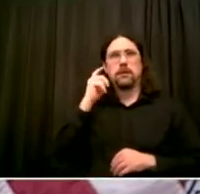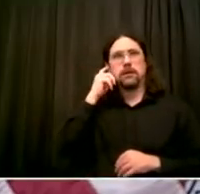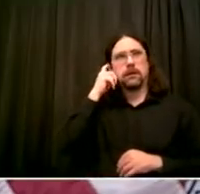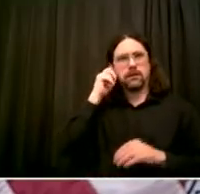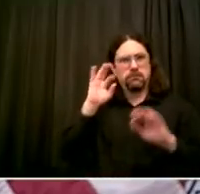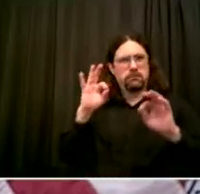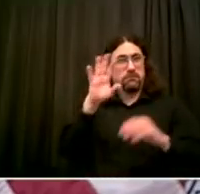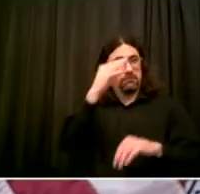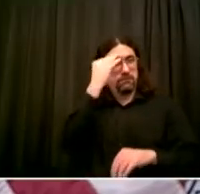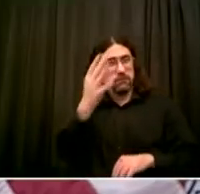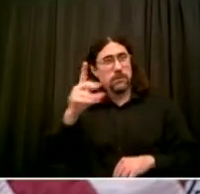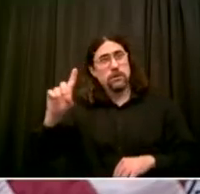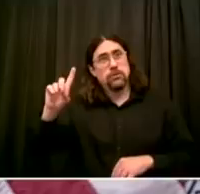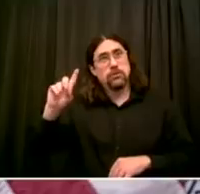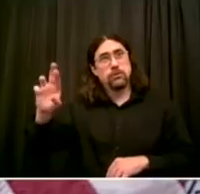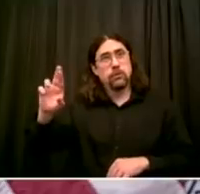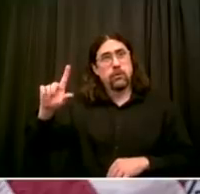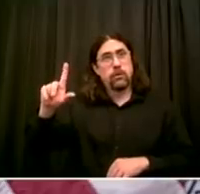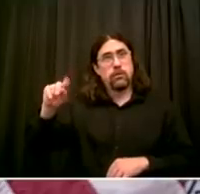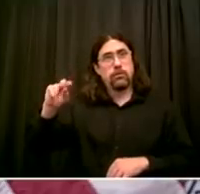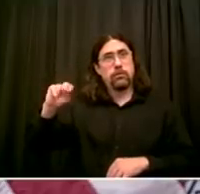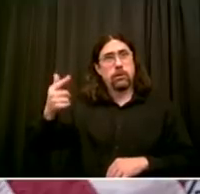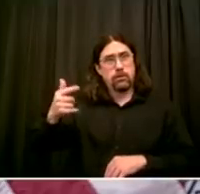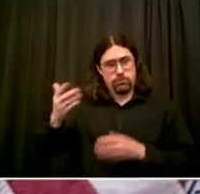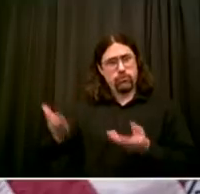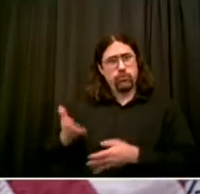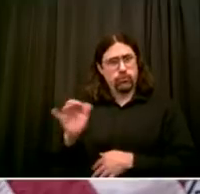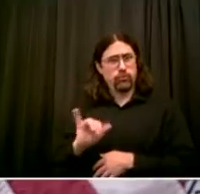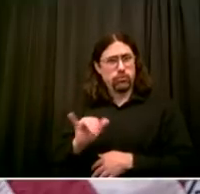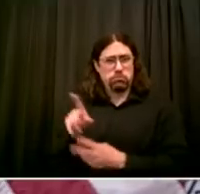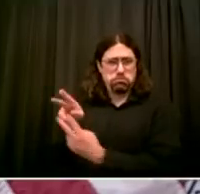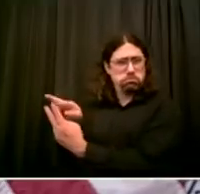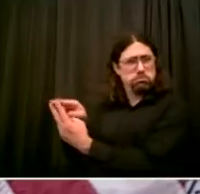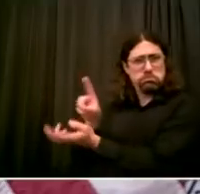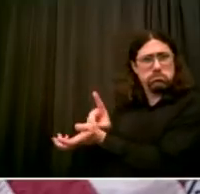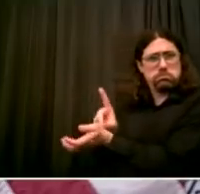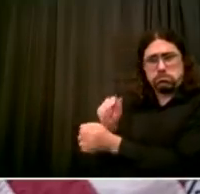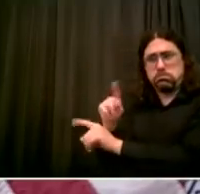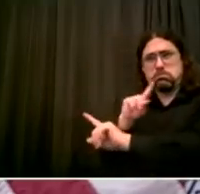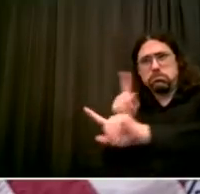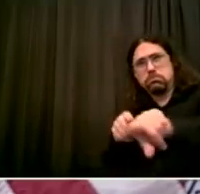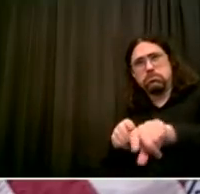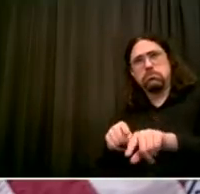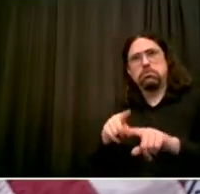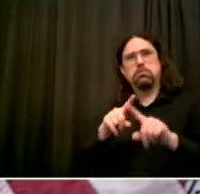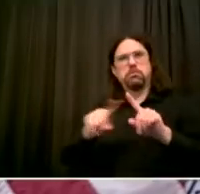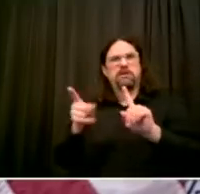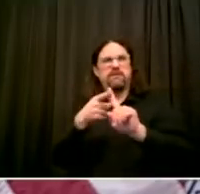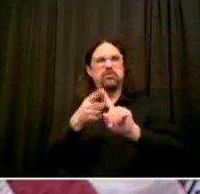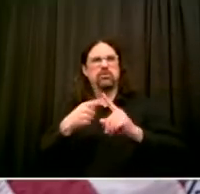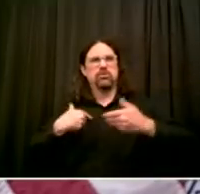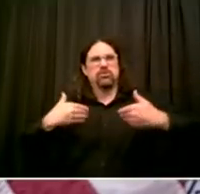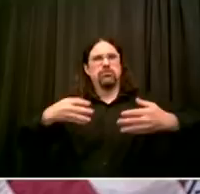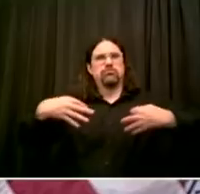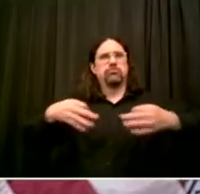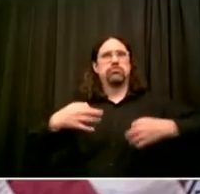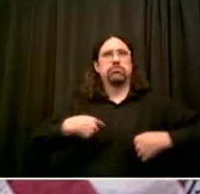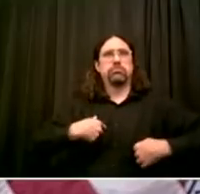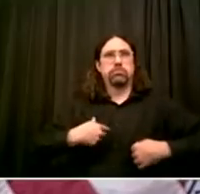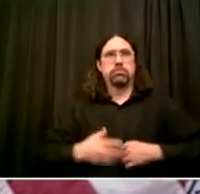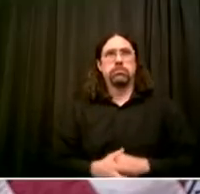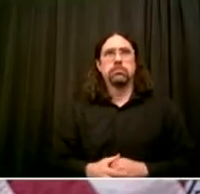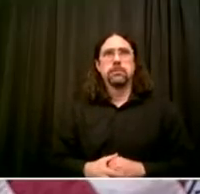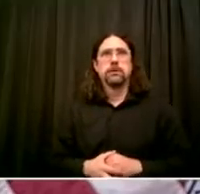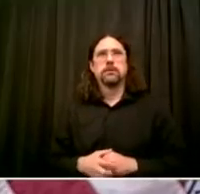can jump in, but I want to really make clear the approach we're taking, David. We believe the